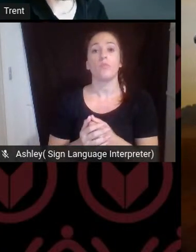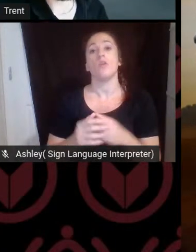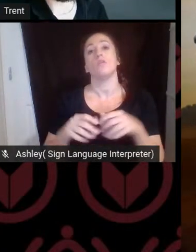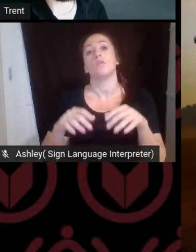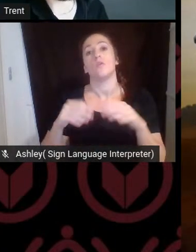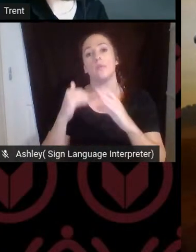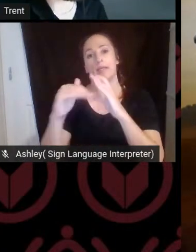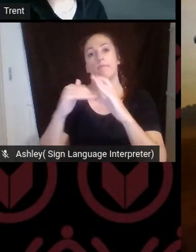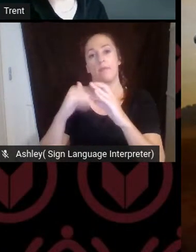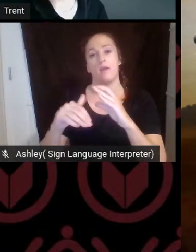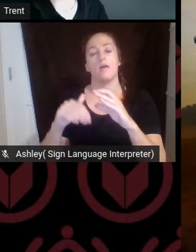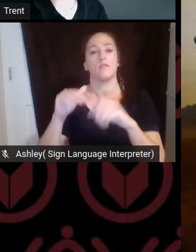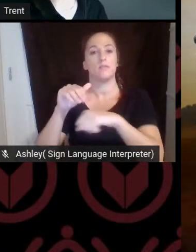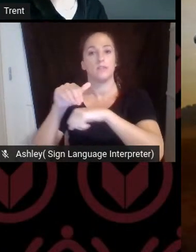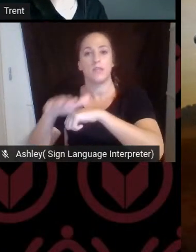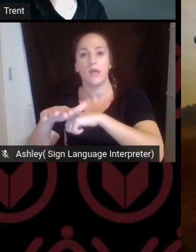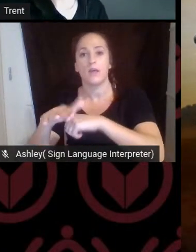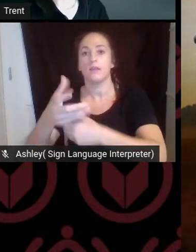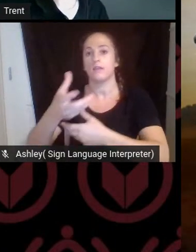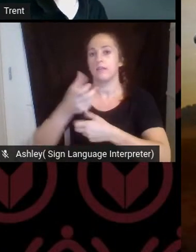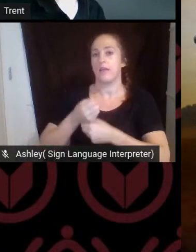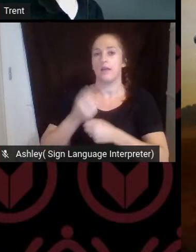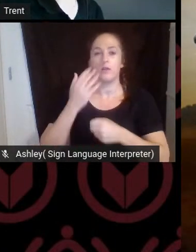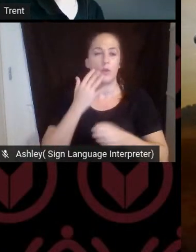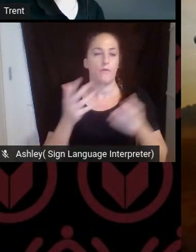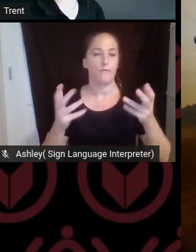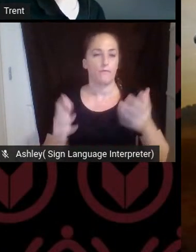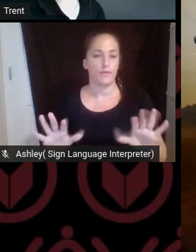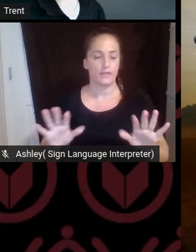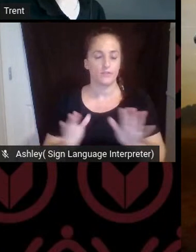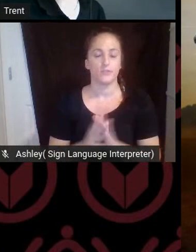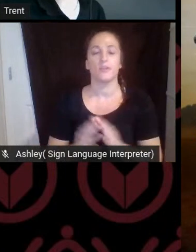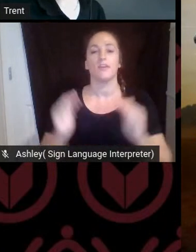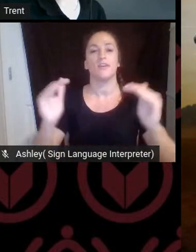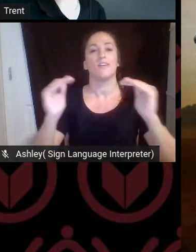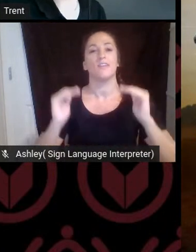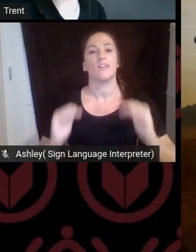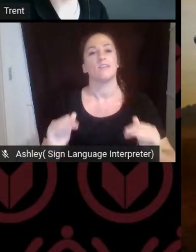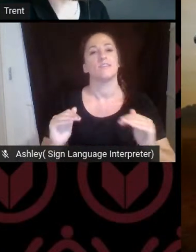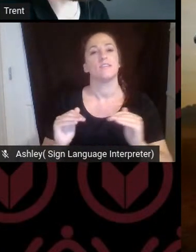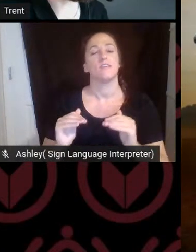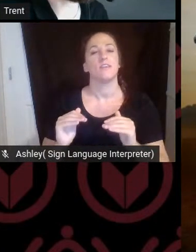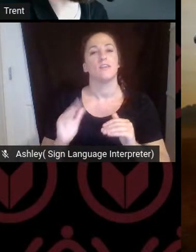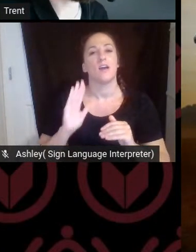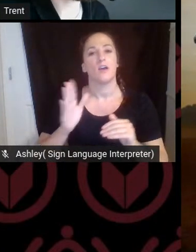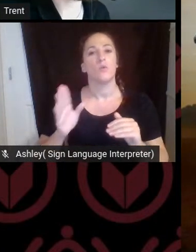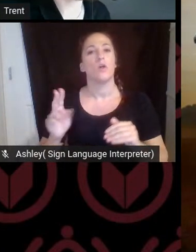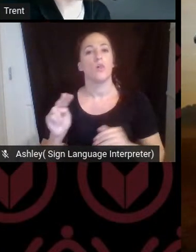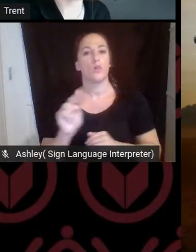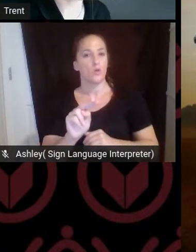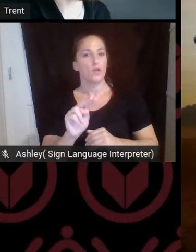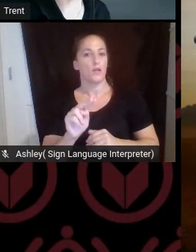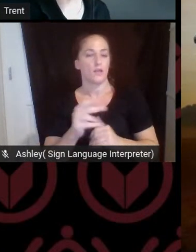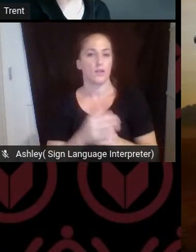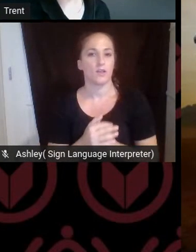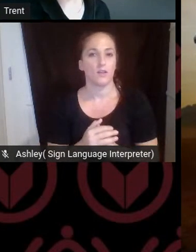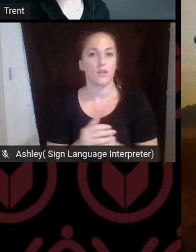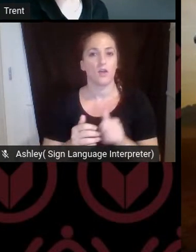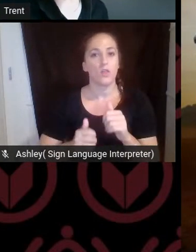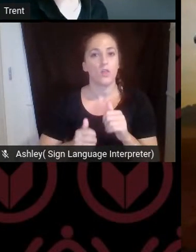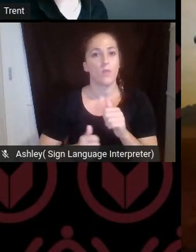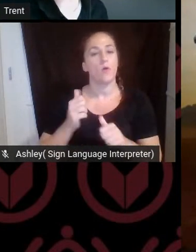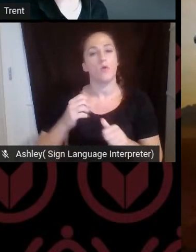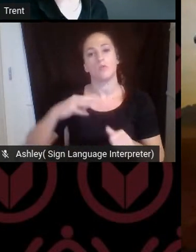drafting. Really great, but you already knew how to do that. So the next thing that we're going to look at, and I think that the most